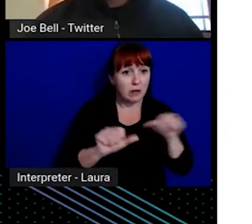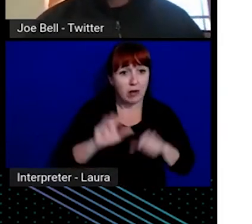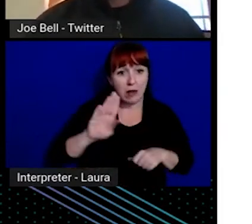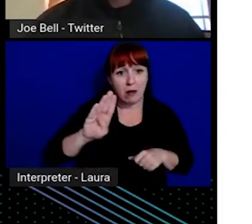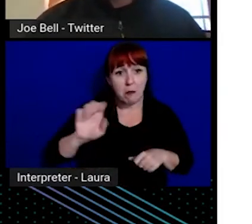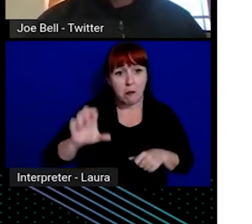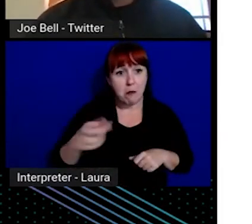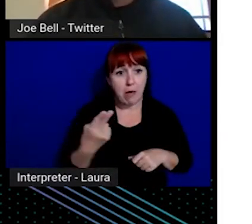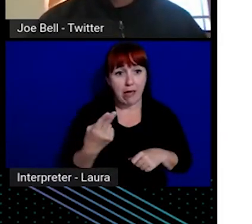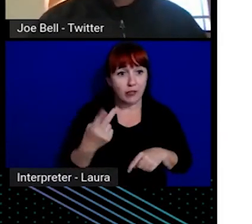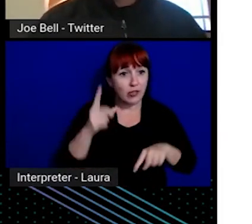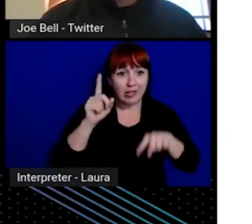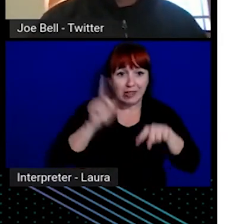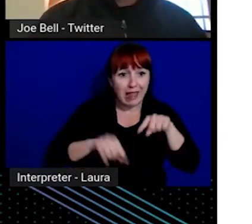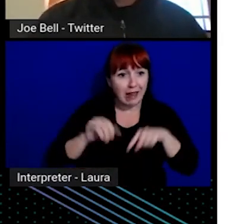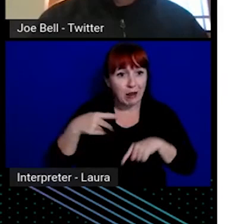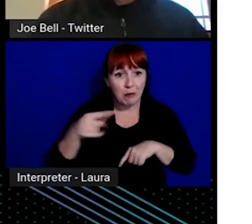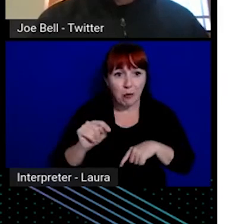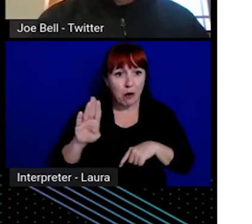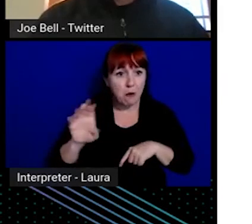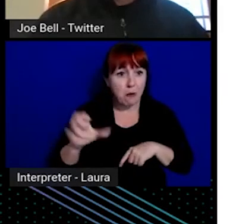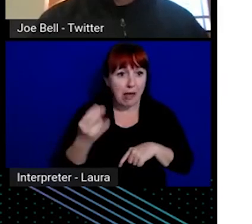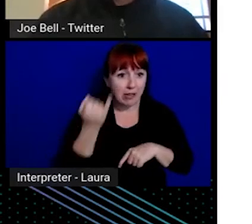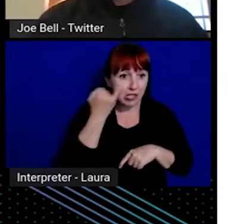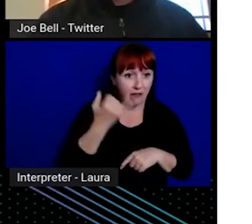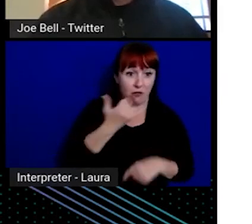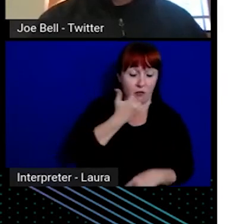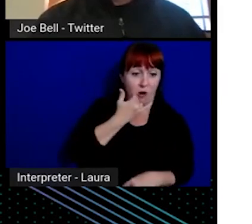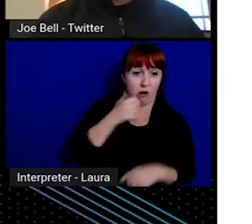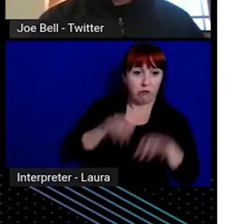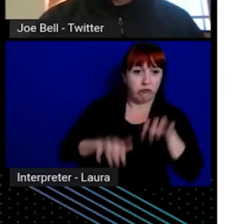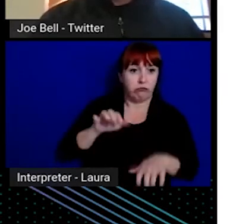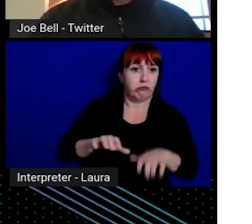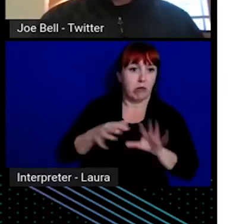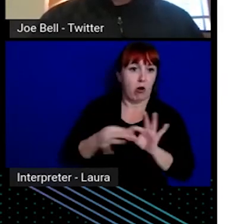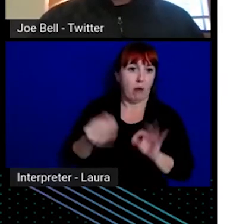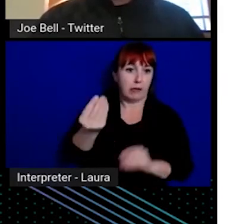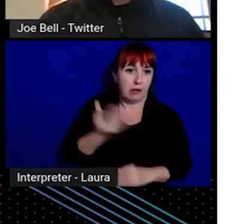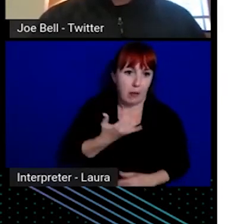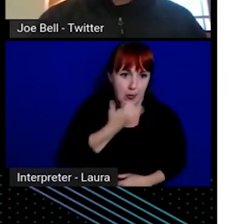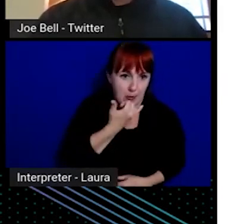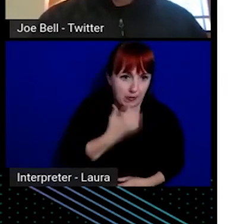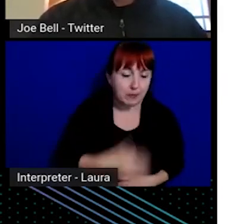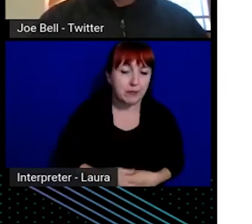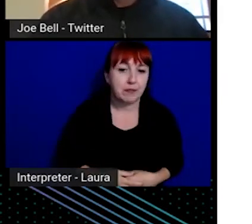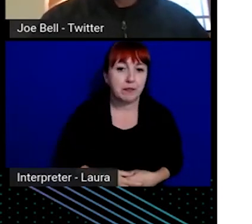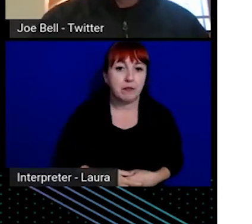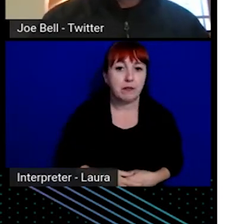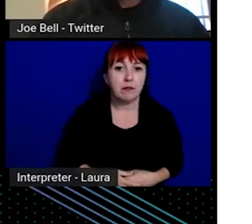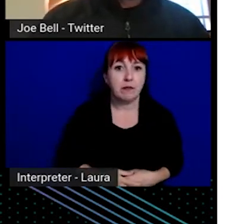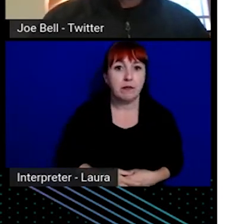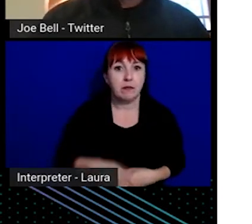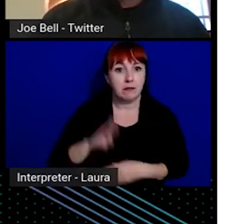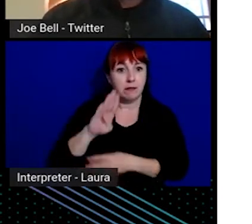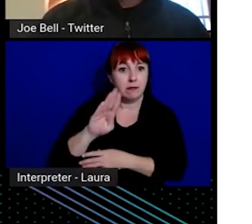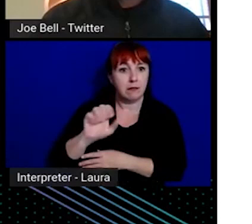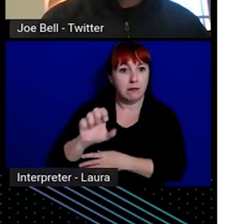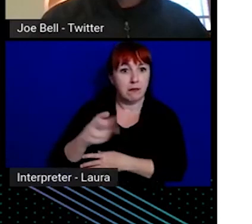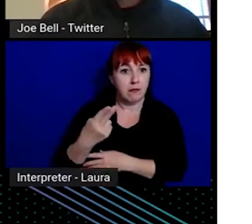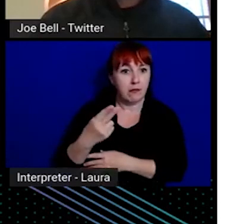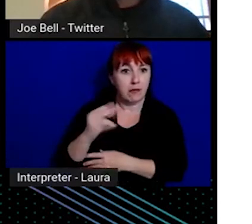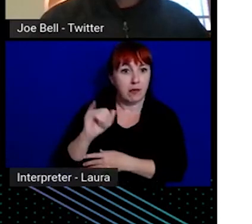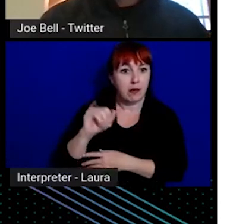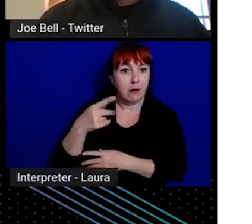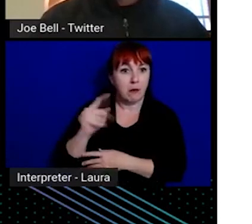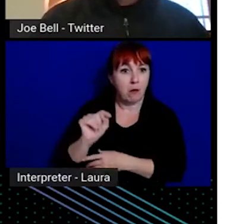this, please come find me in the in the comments. But yeah, you cannot have a batch import in a